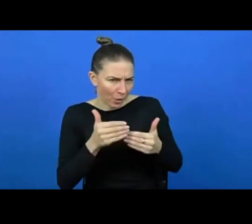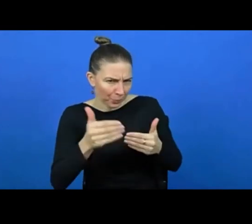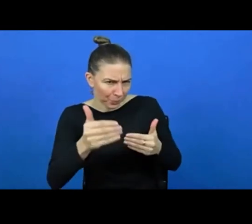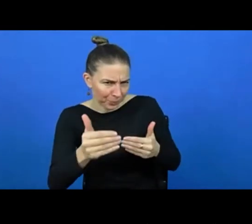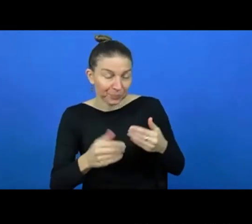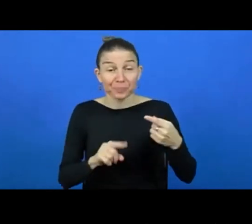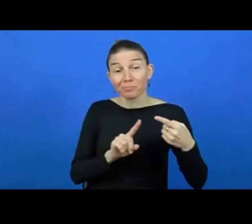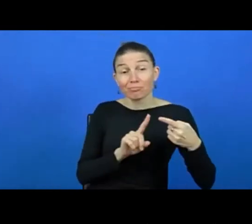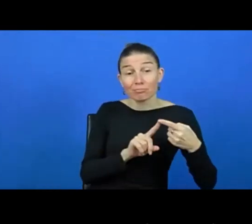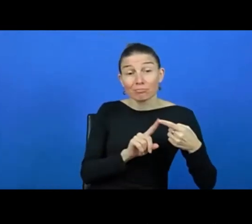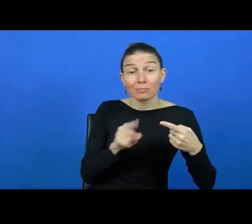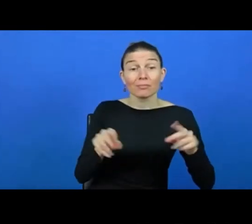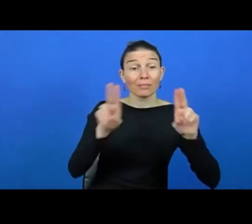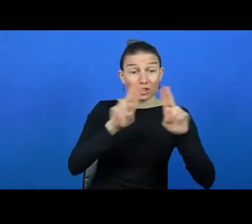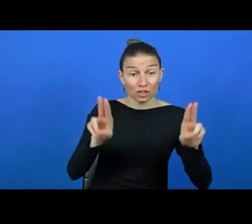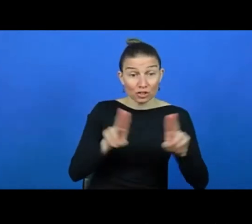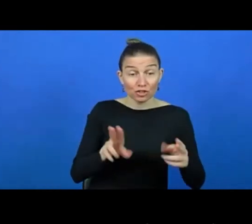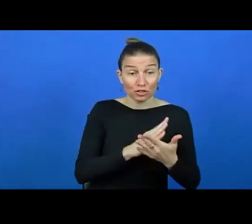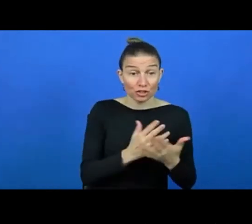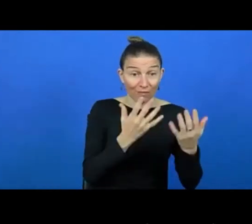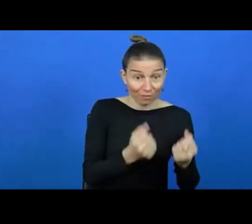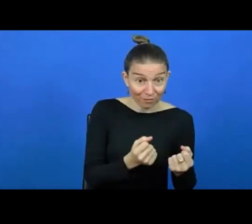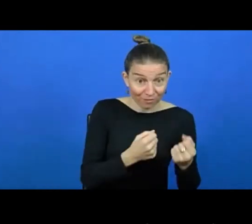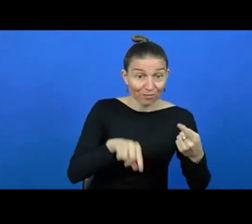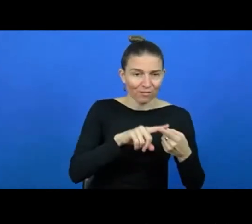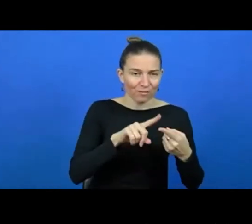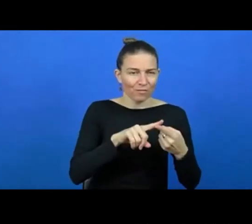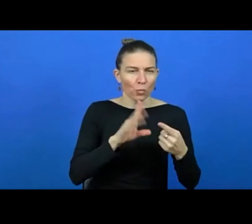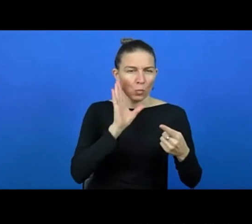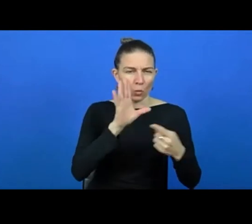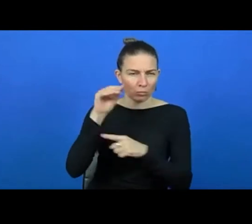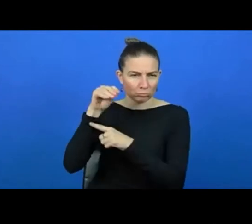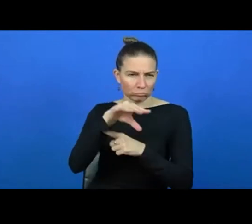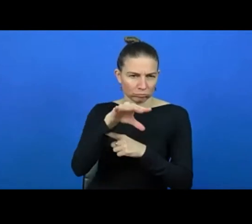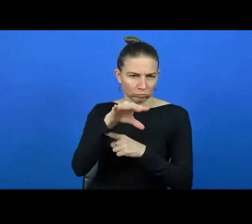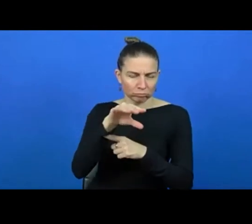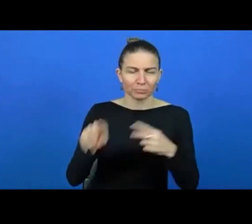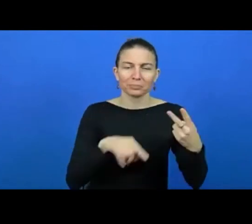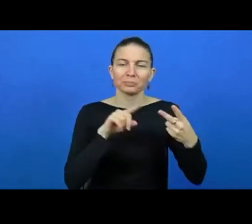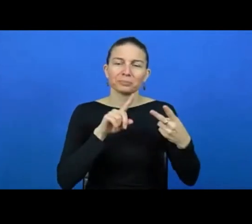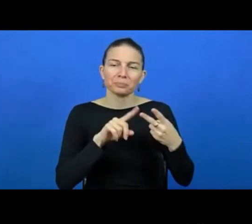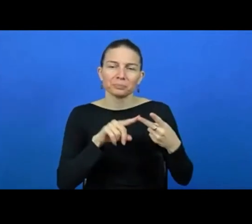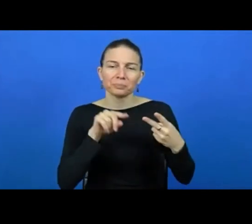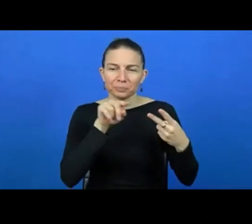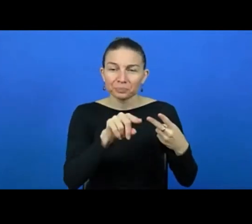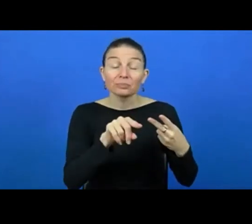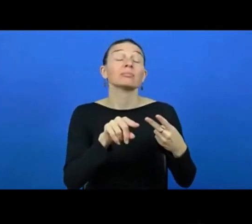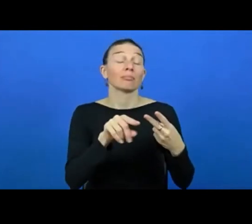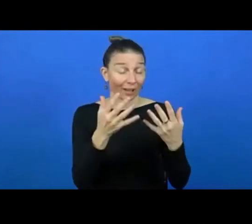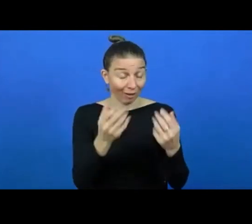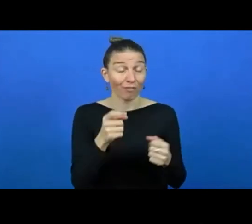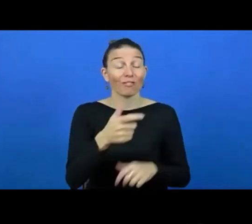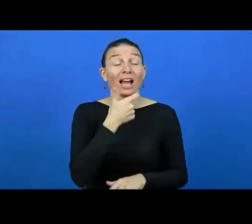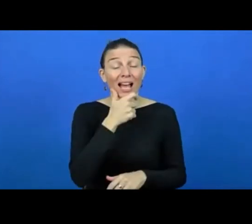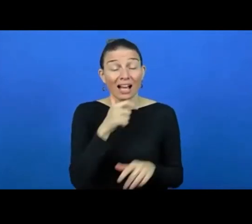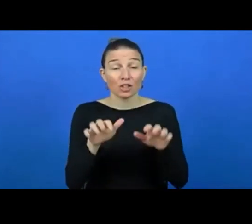screen. Live English caption is available, but also posted in the chat. The session will be